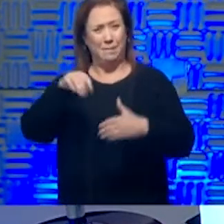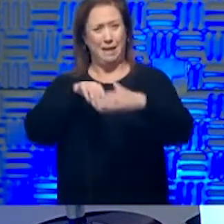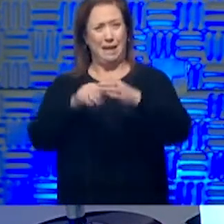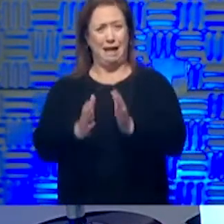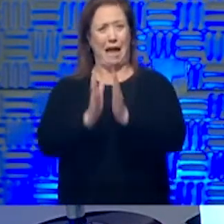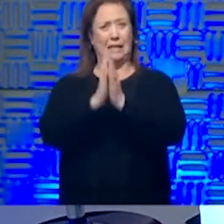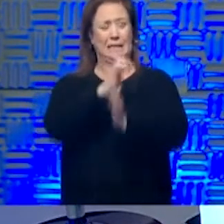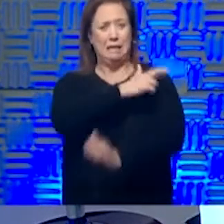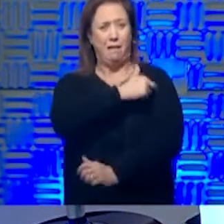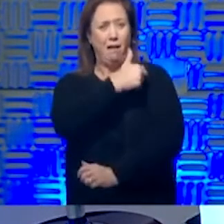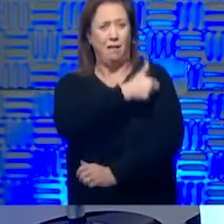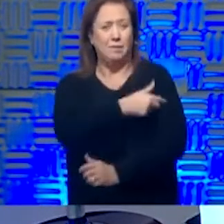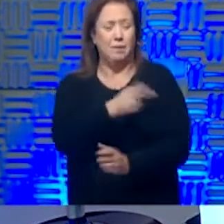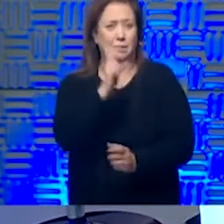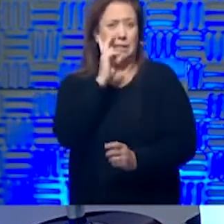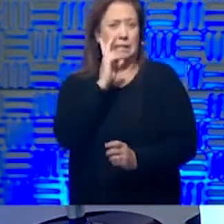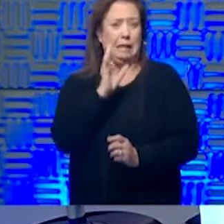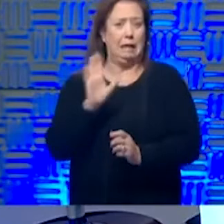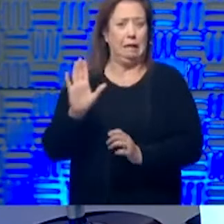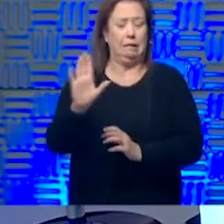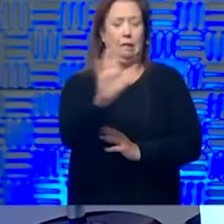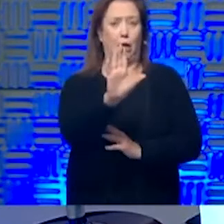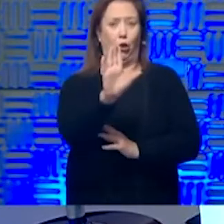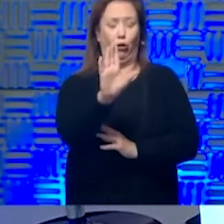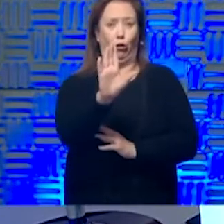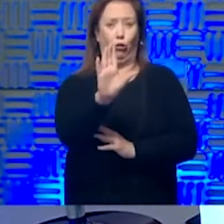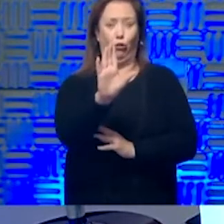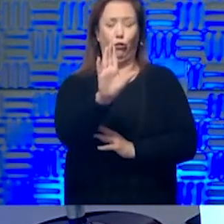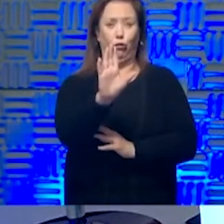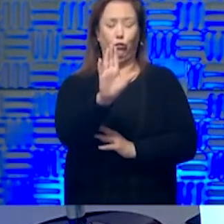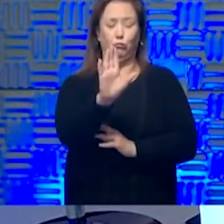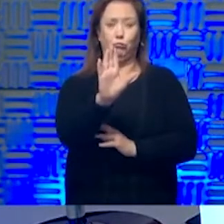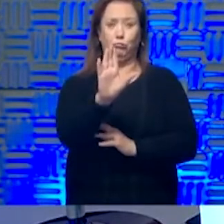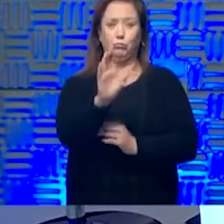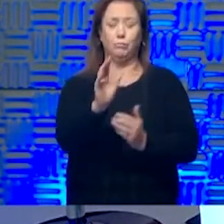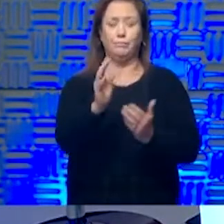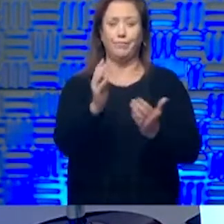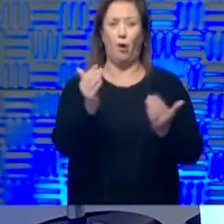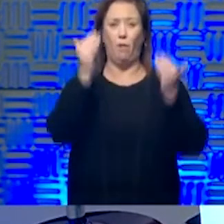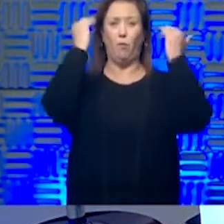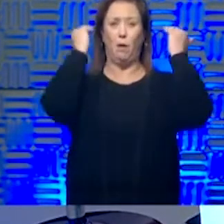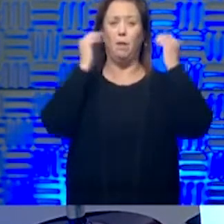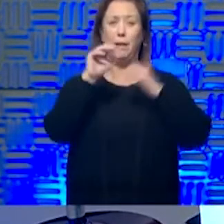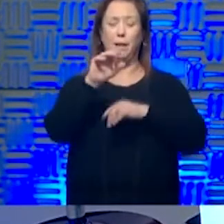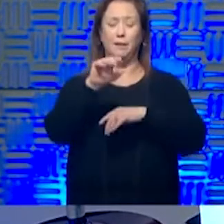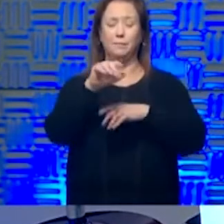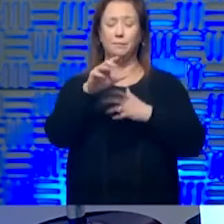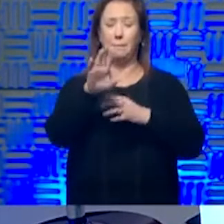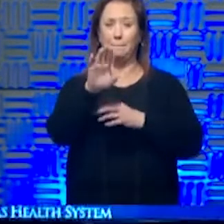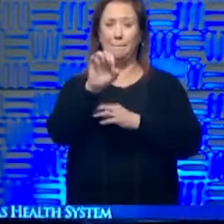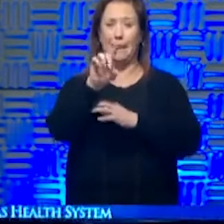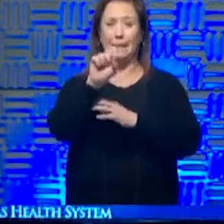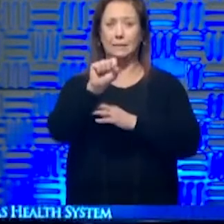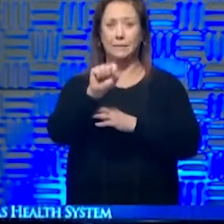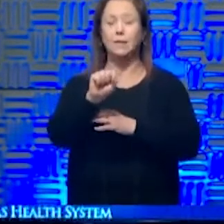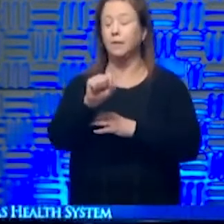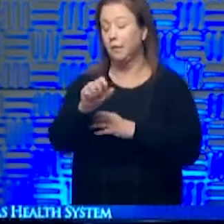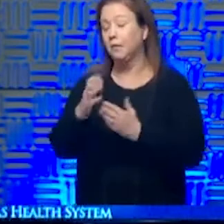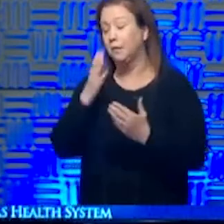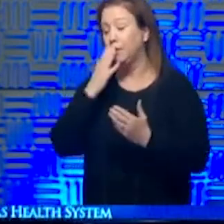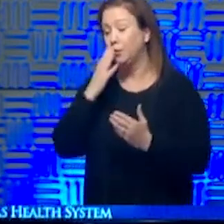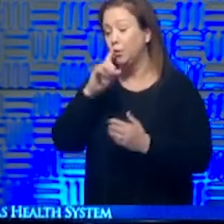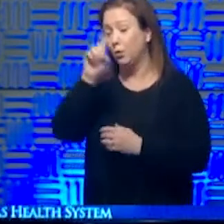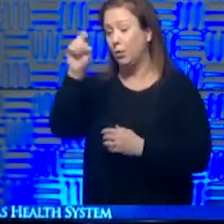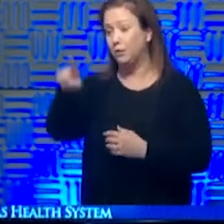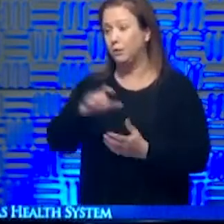and ask to see whether we're getting to that point of overflowing? Yeah, that is a great and fair question. So